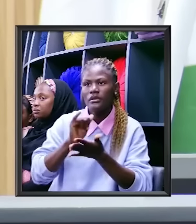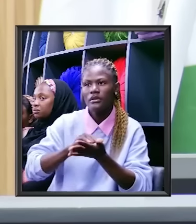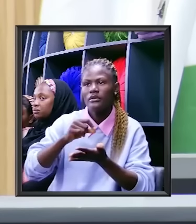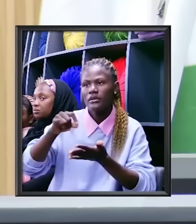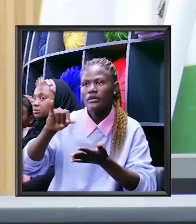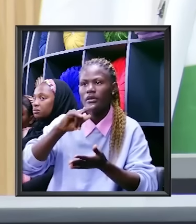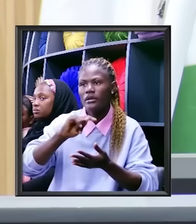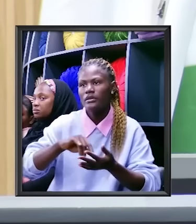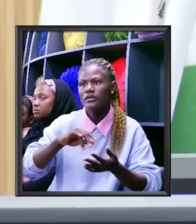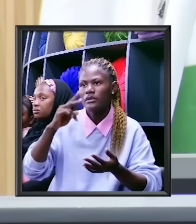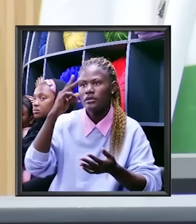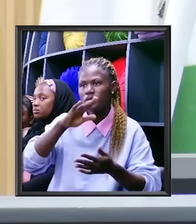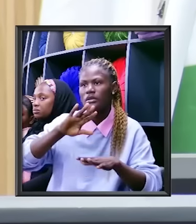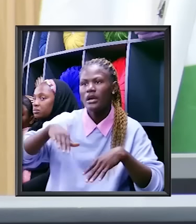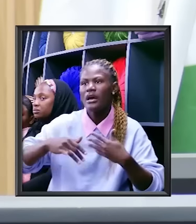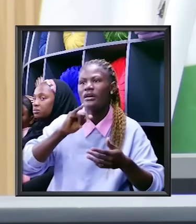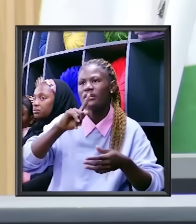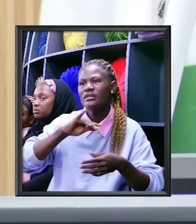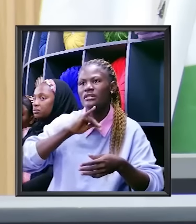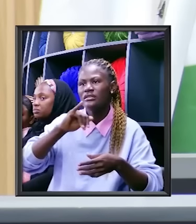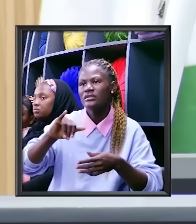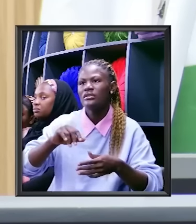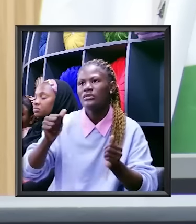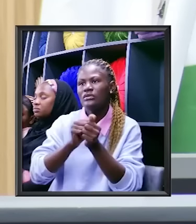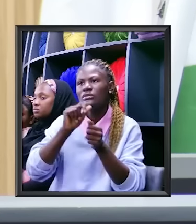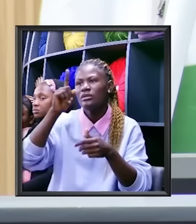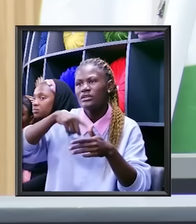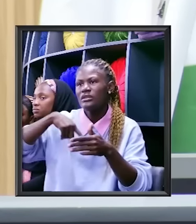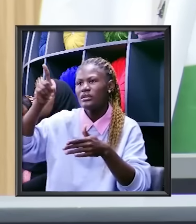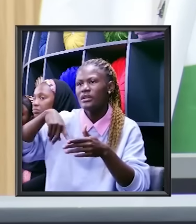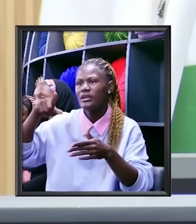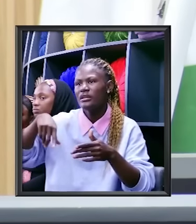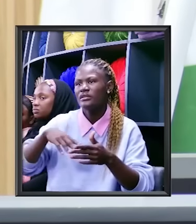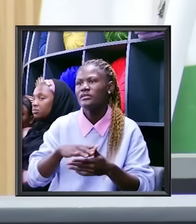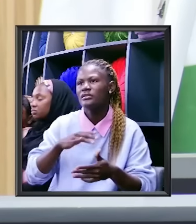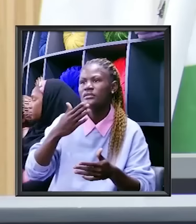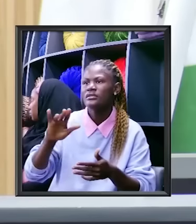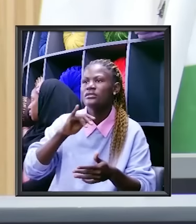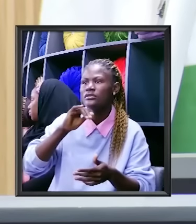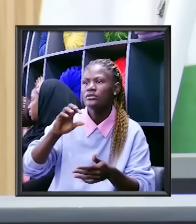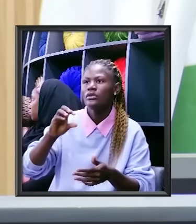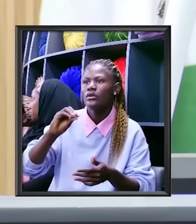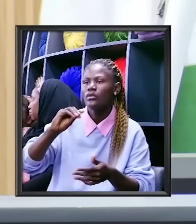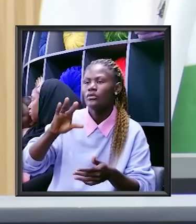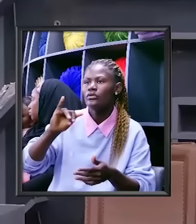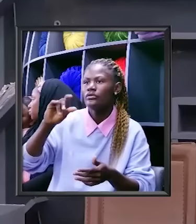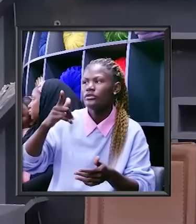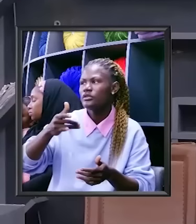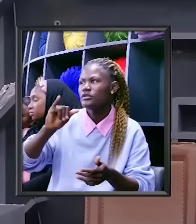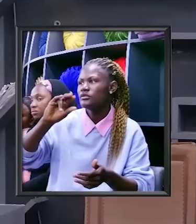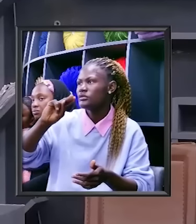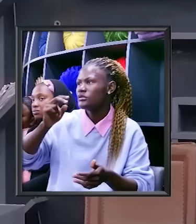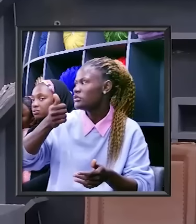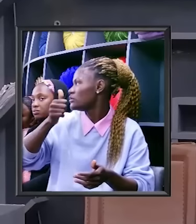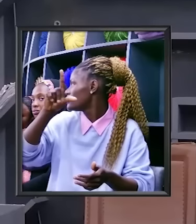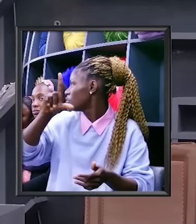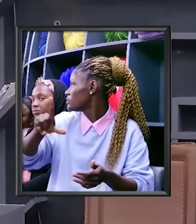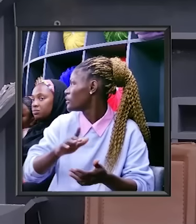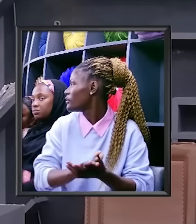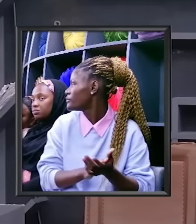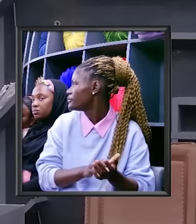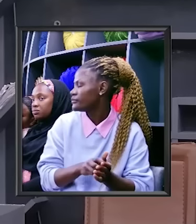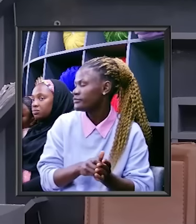it be scattered with our lines some faded this is not the original copy that's the original copy sir. Of the letter where the yes, bank write